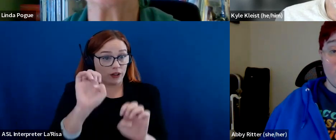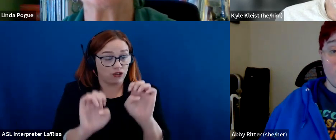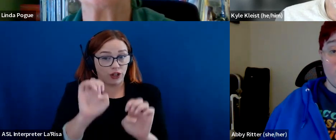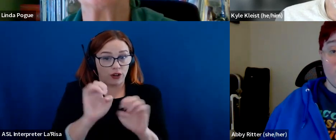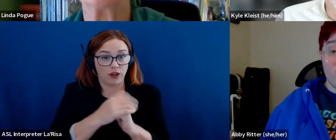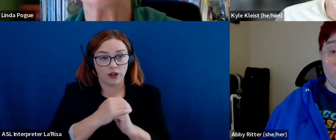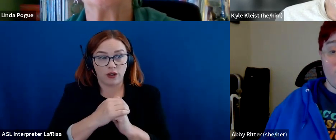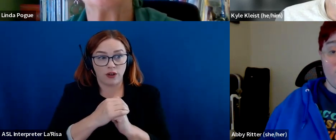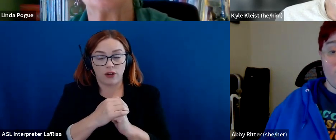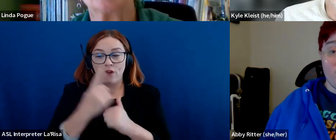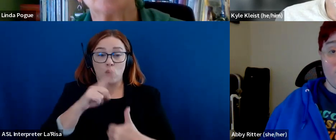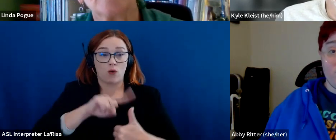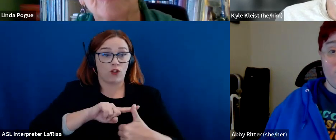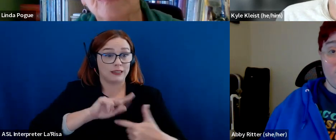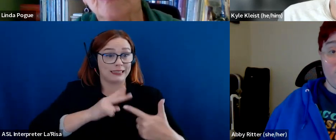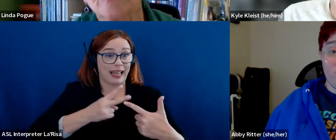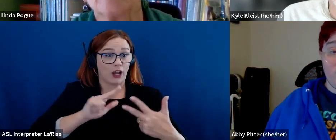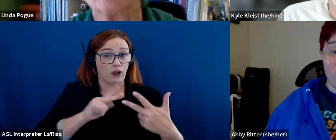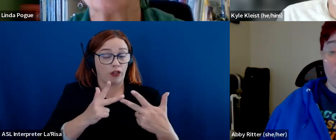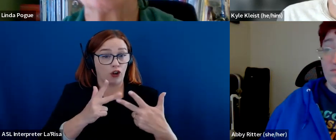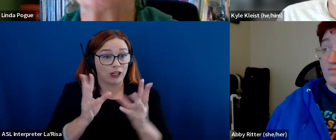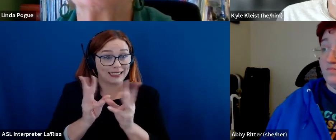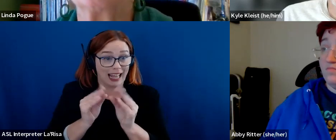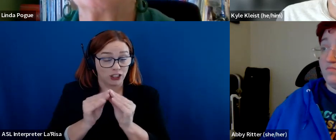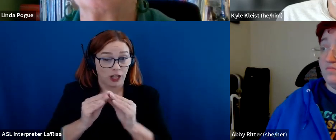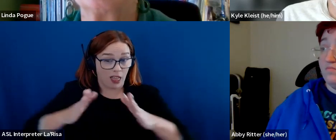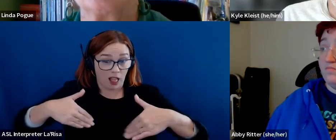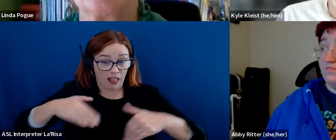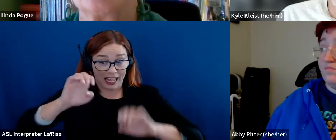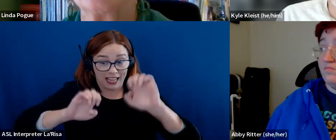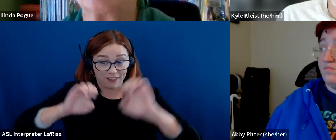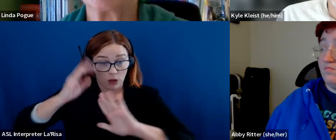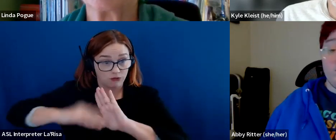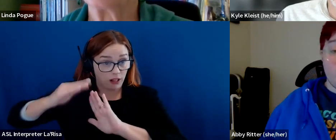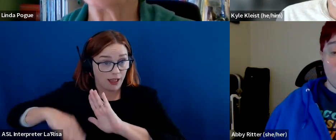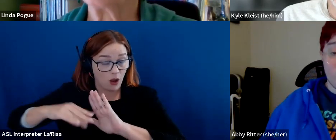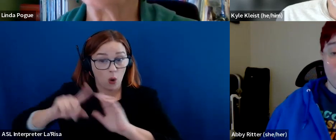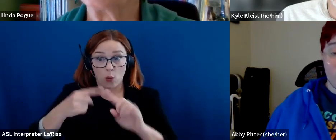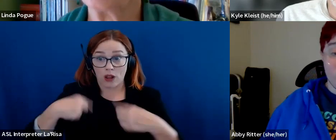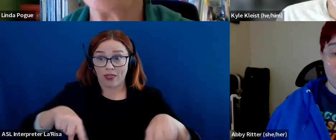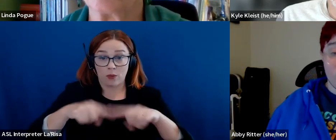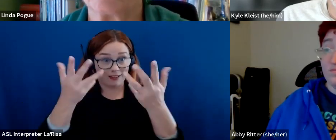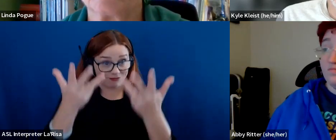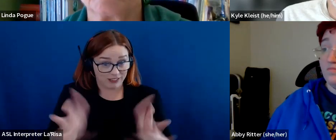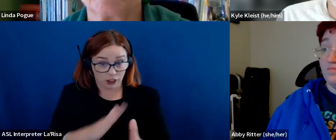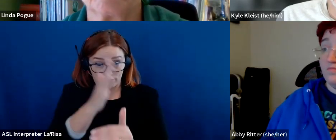1, 2, or 3 session, when this webinar closes,